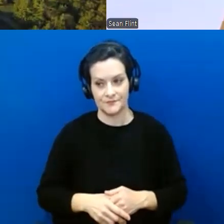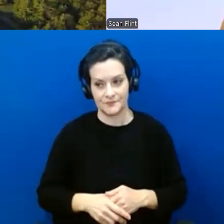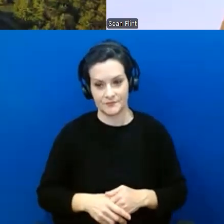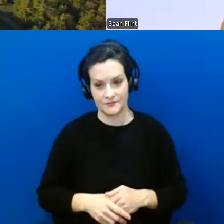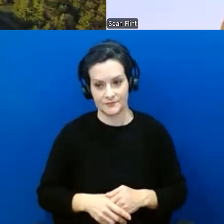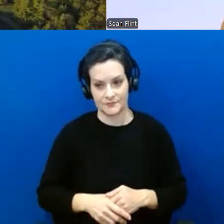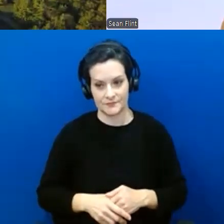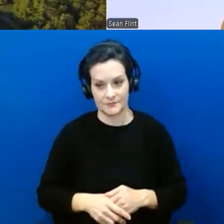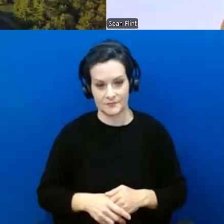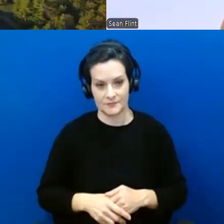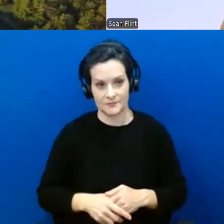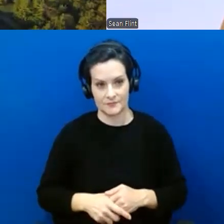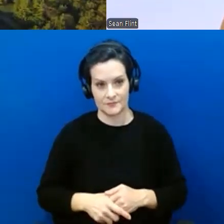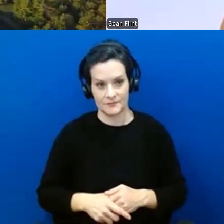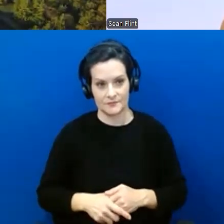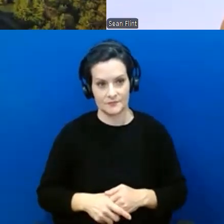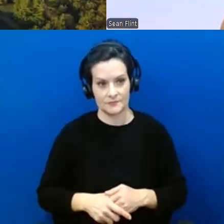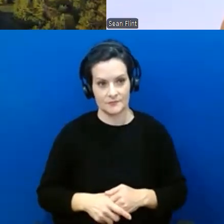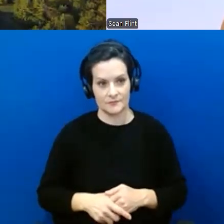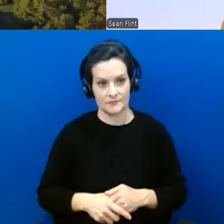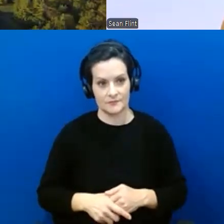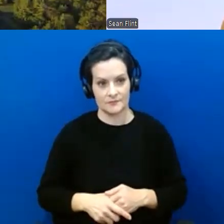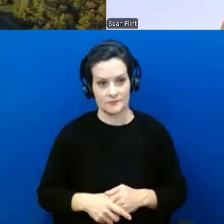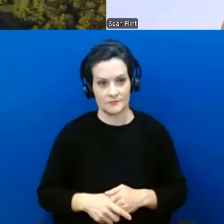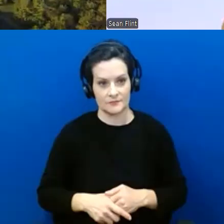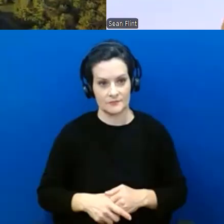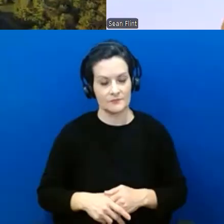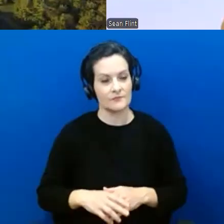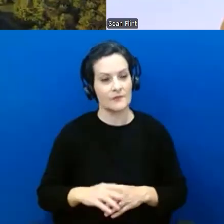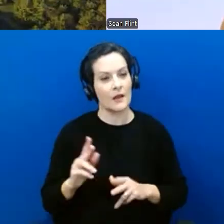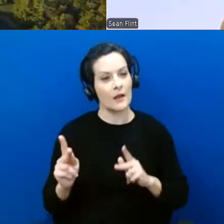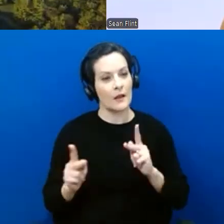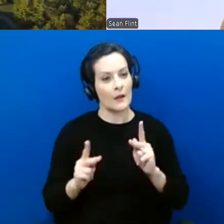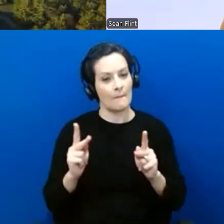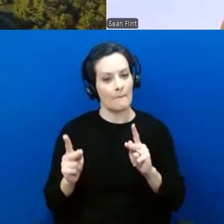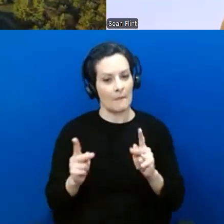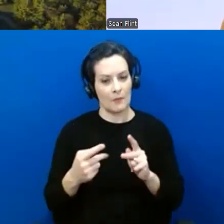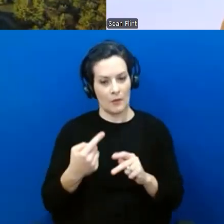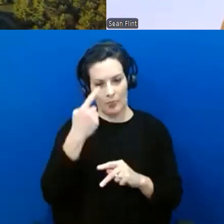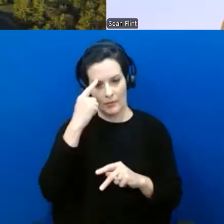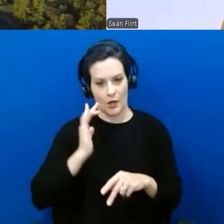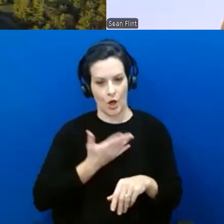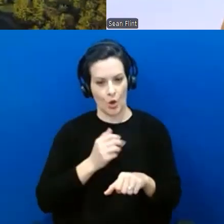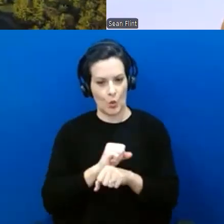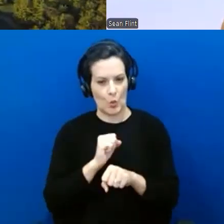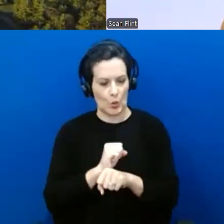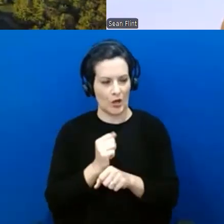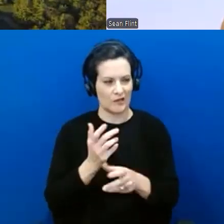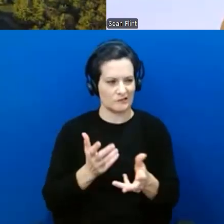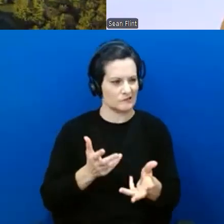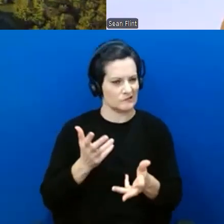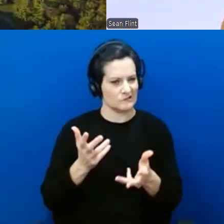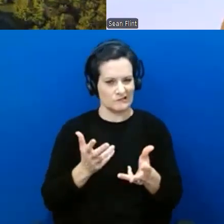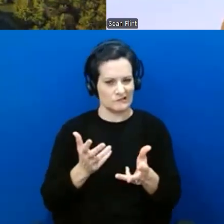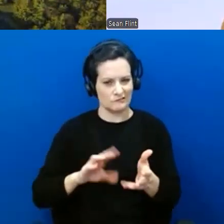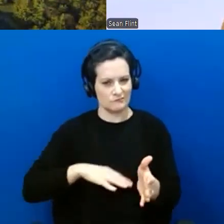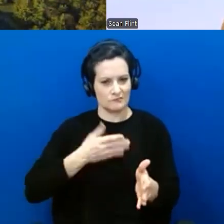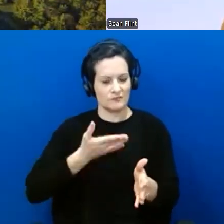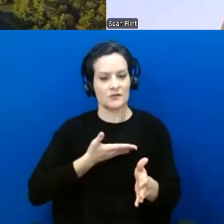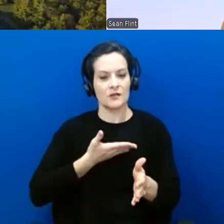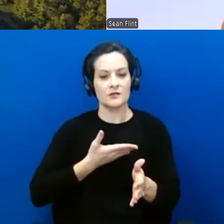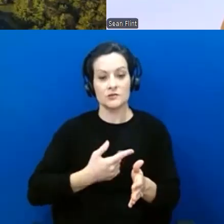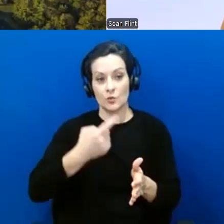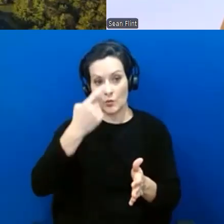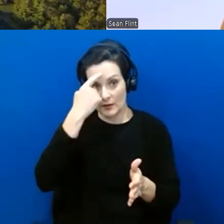to instead of being people can't handle the nuance of the work that we do, and so we just need to really manage the small